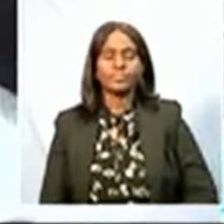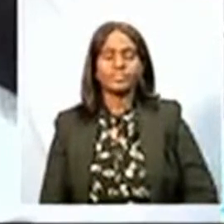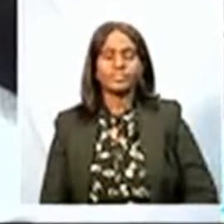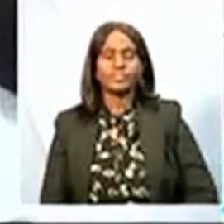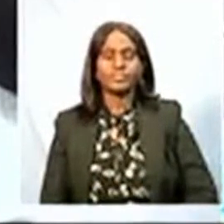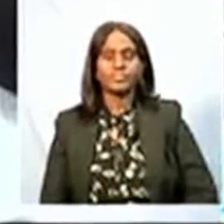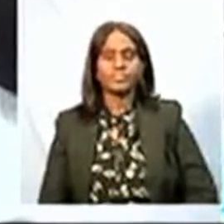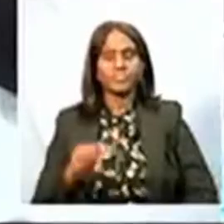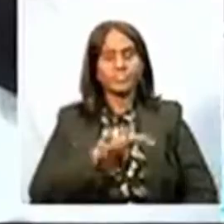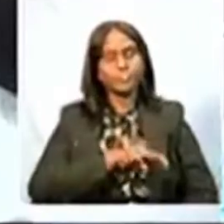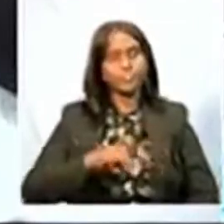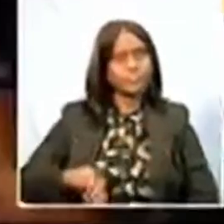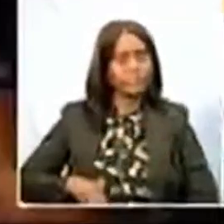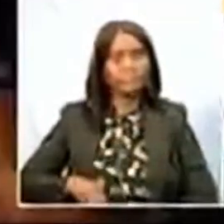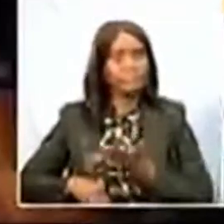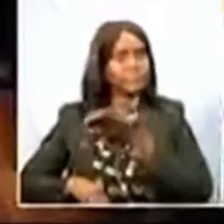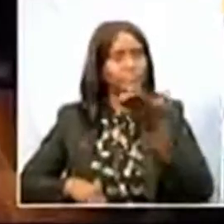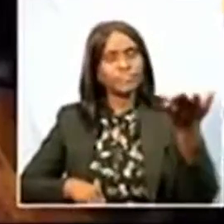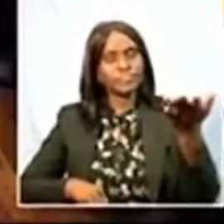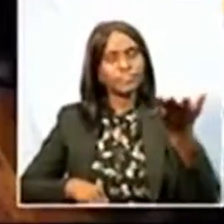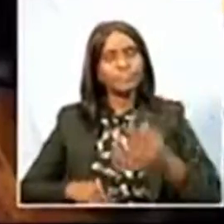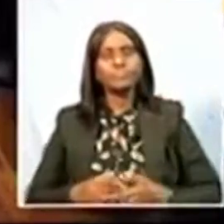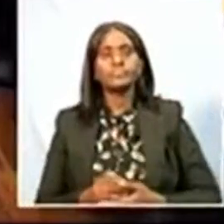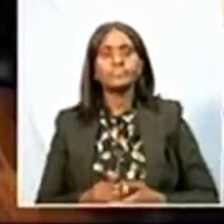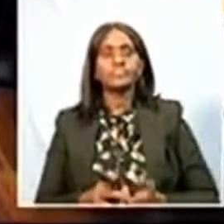Honorable members.